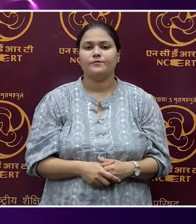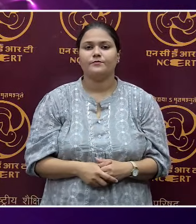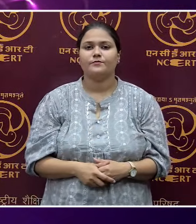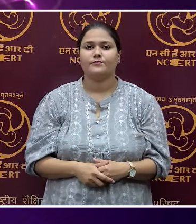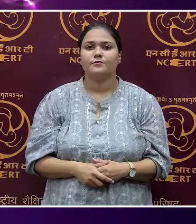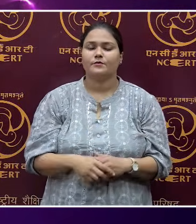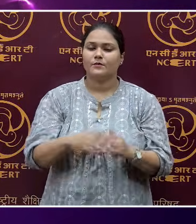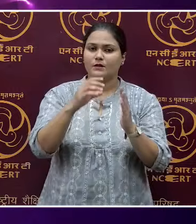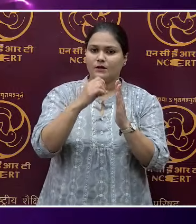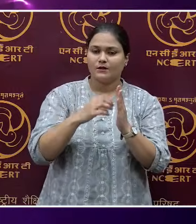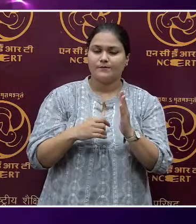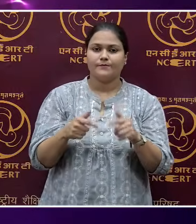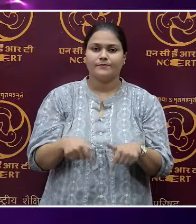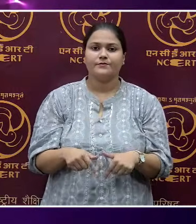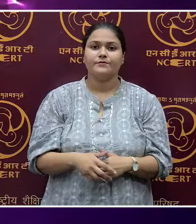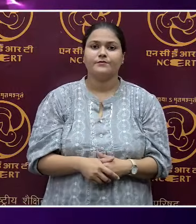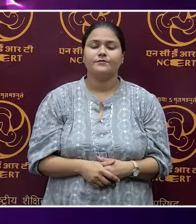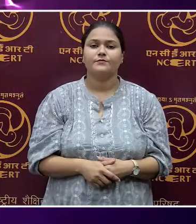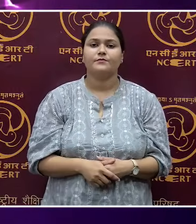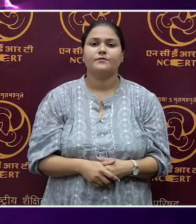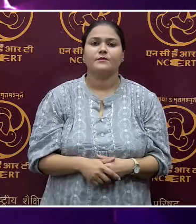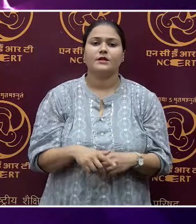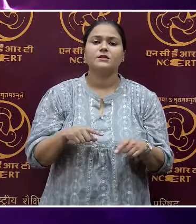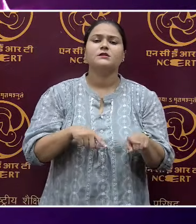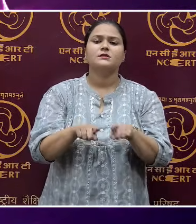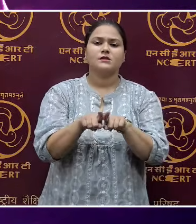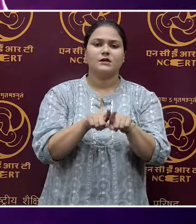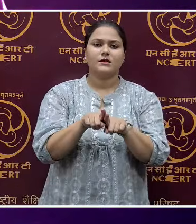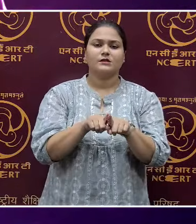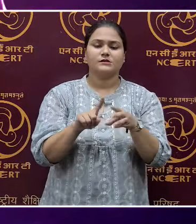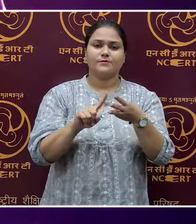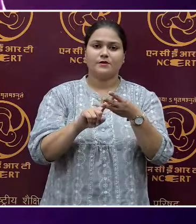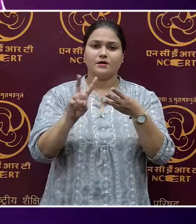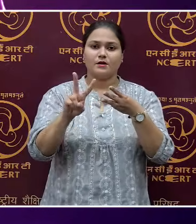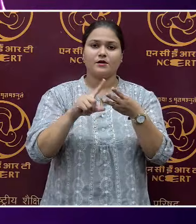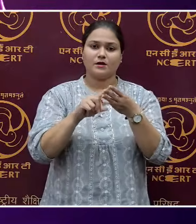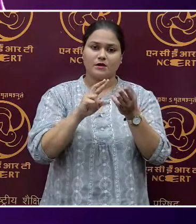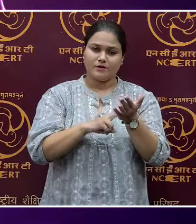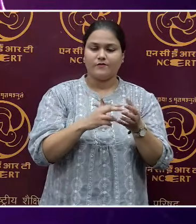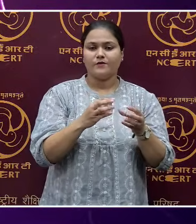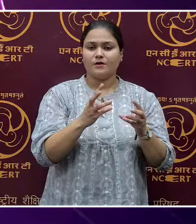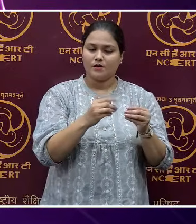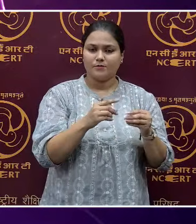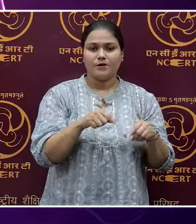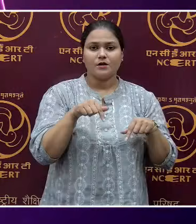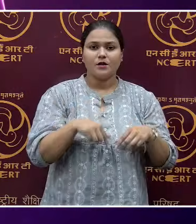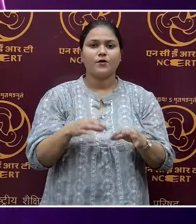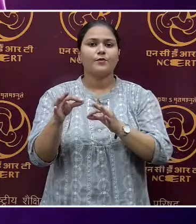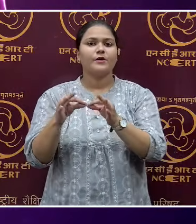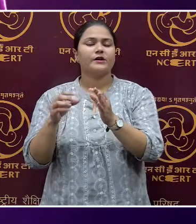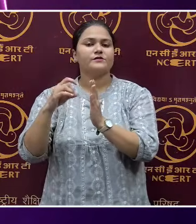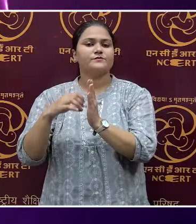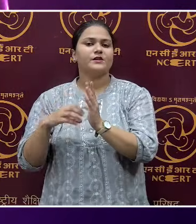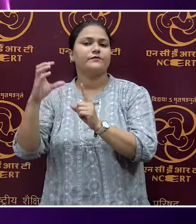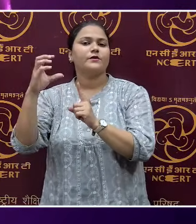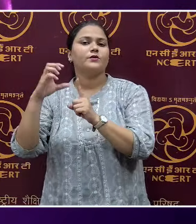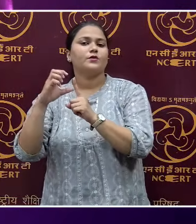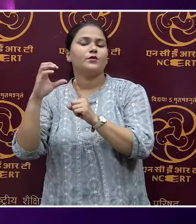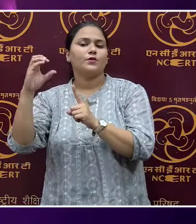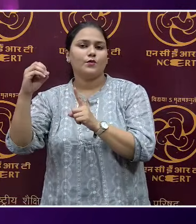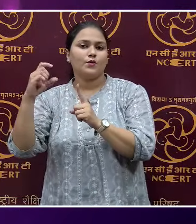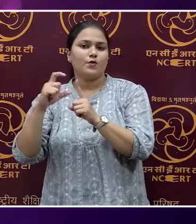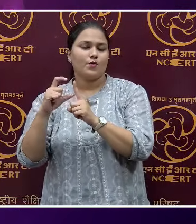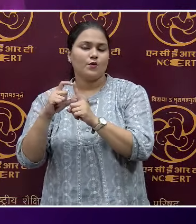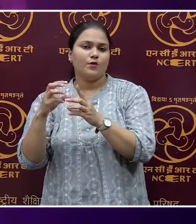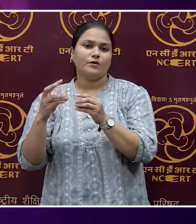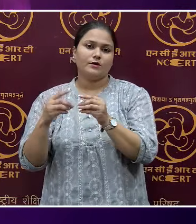now? No, actually this is an example of even number. Now I will like to explain you with the odd number. Sure. Please go ahead.